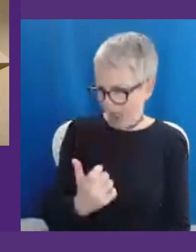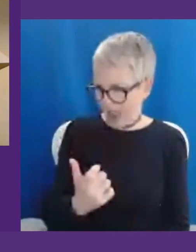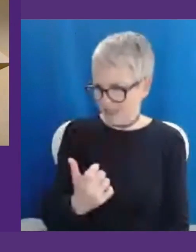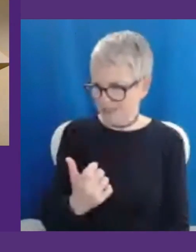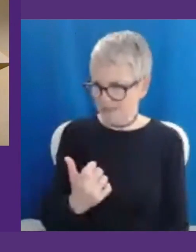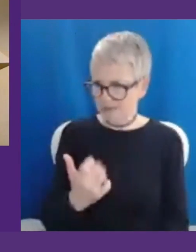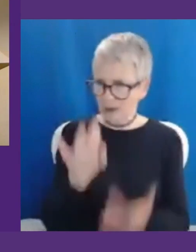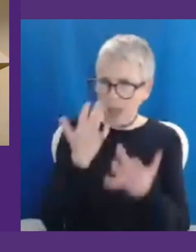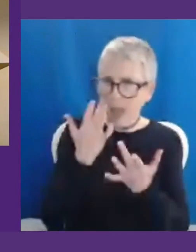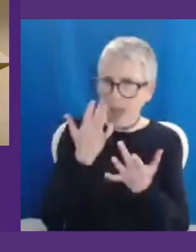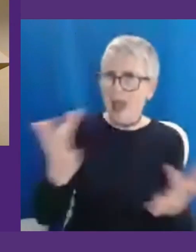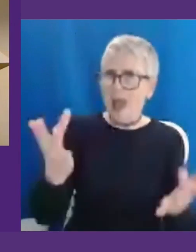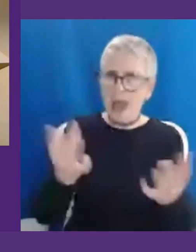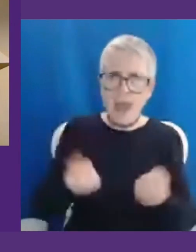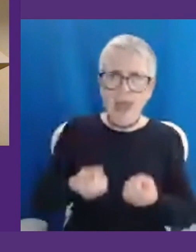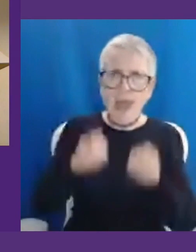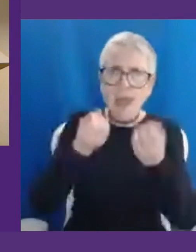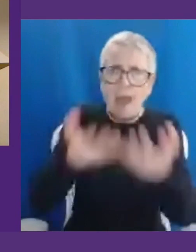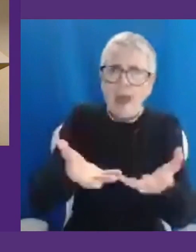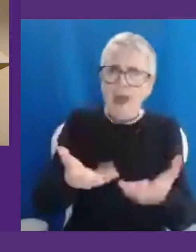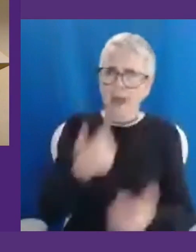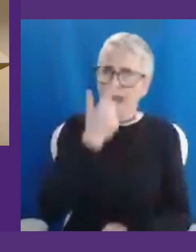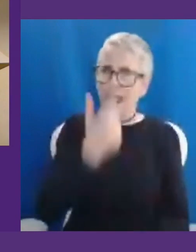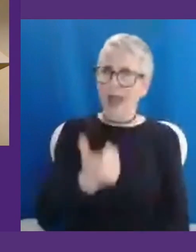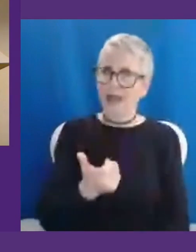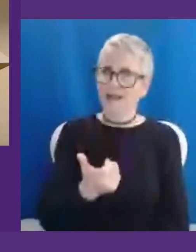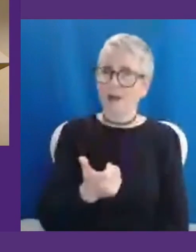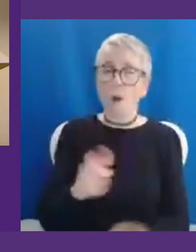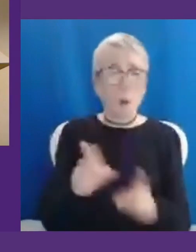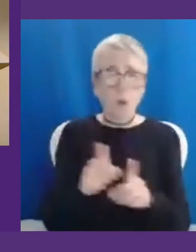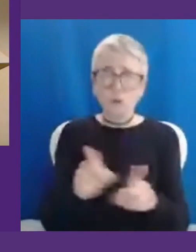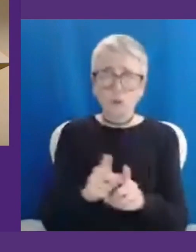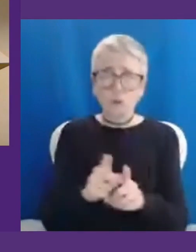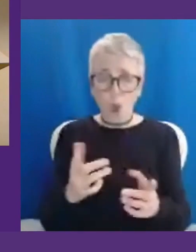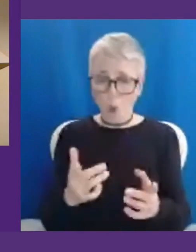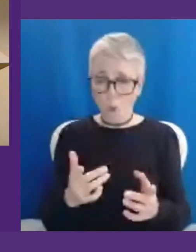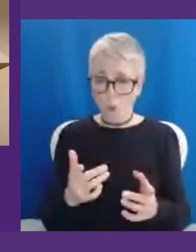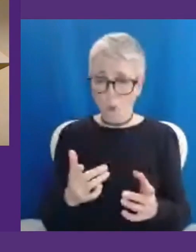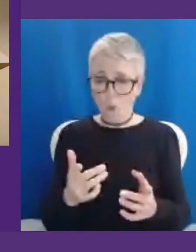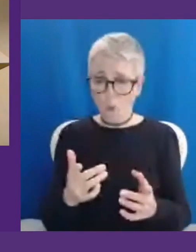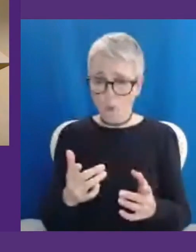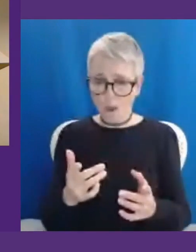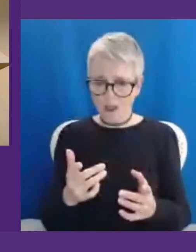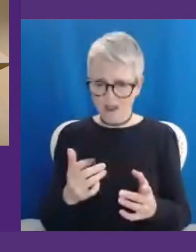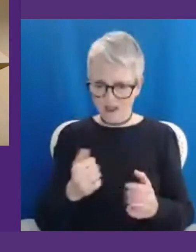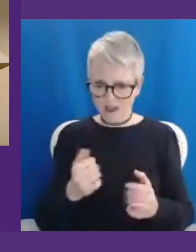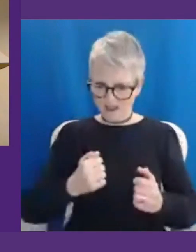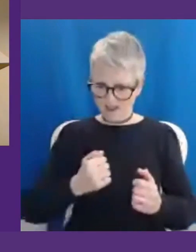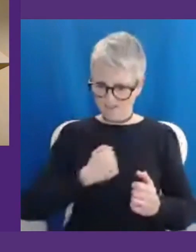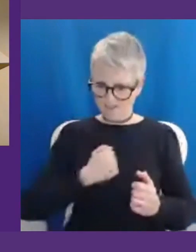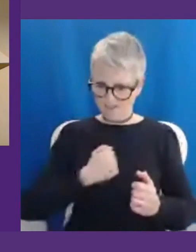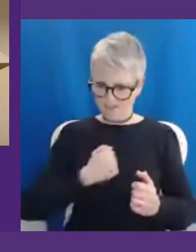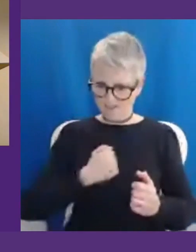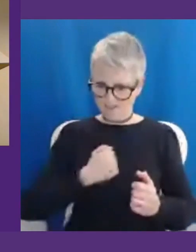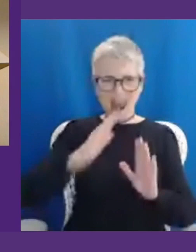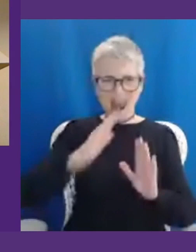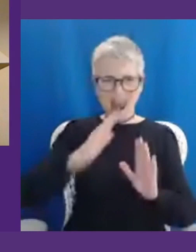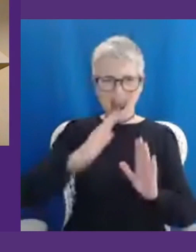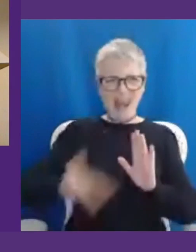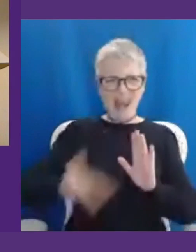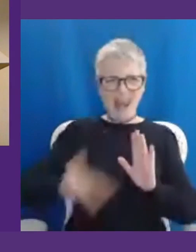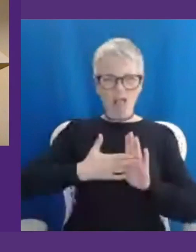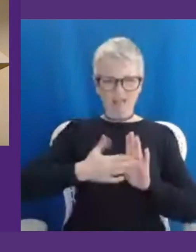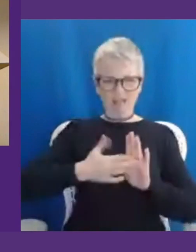a broader sense, humanize a scary label. There is so much fear